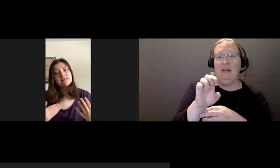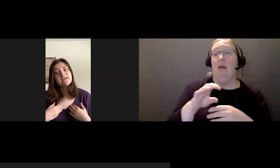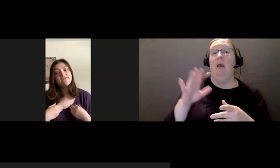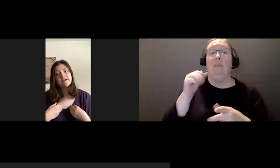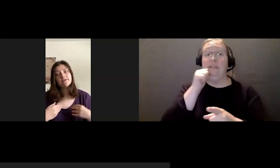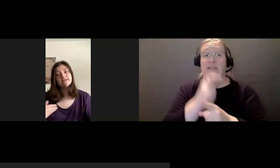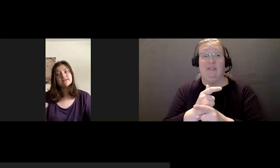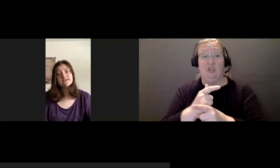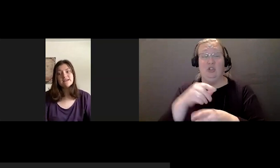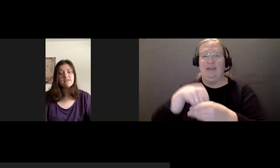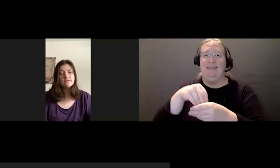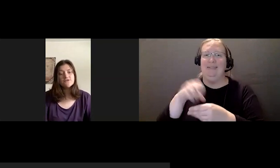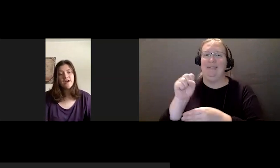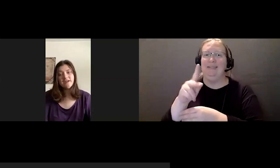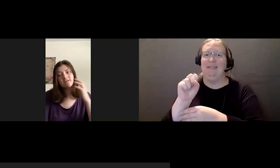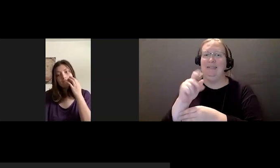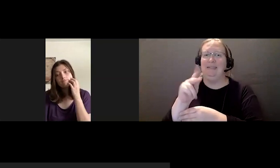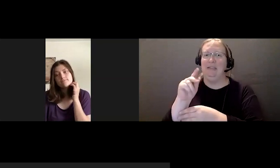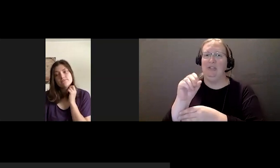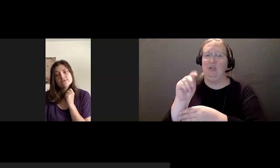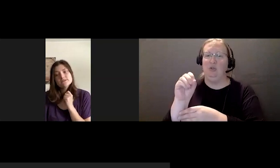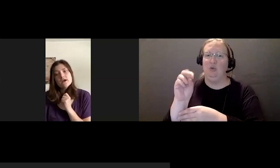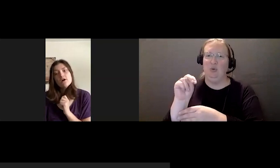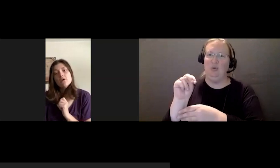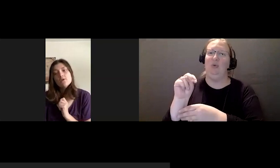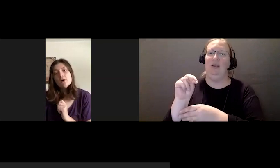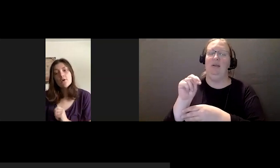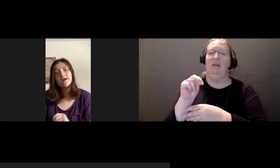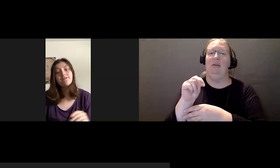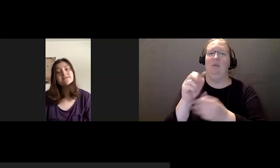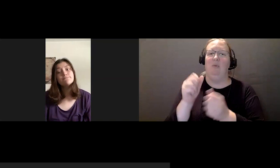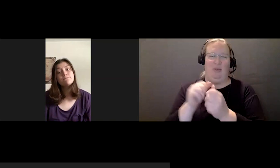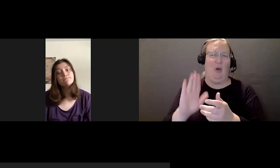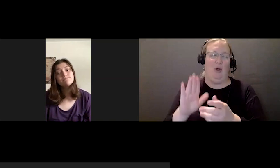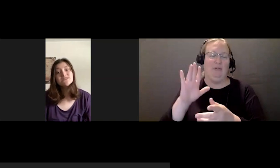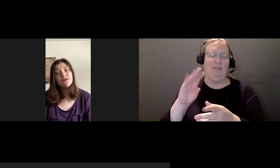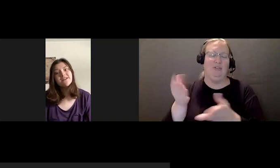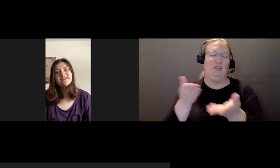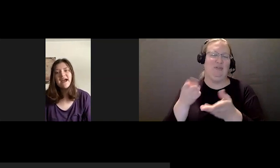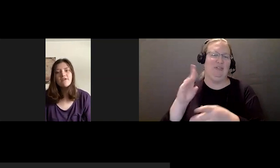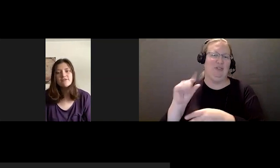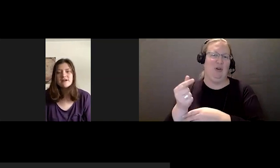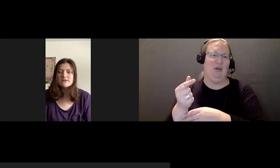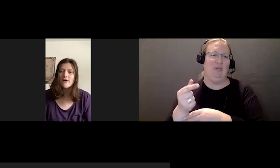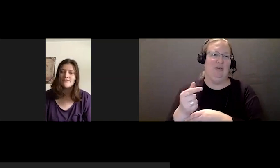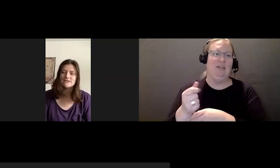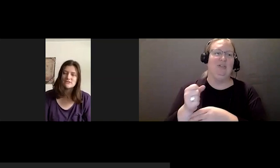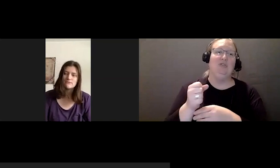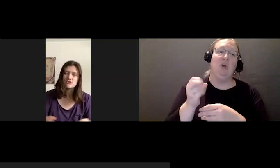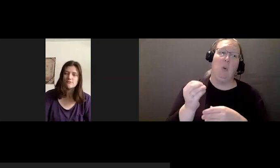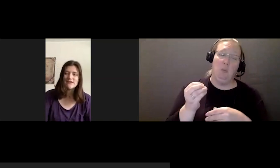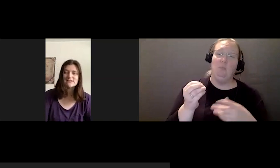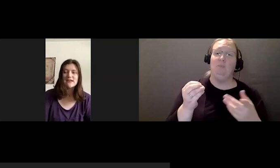Well, I live here in the city of Regina. So we are spreading it out across the